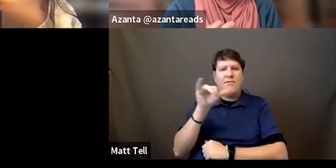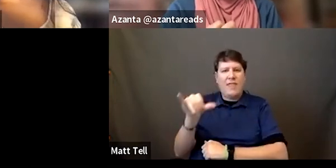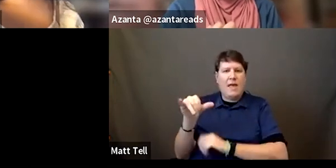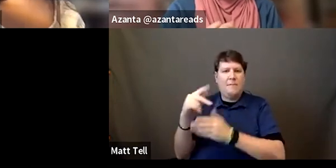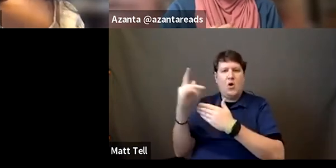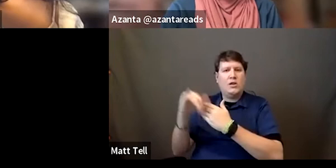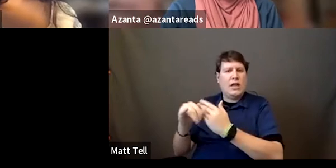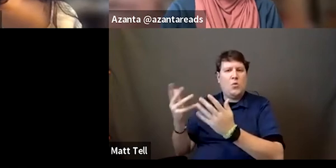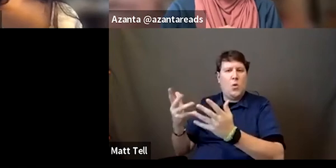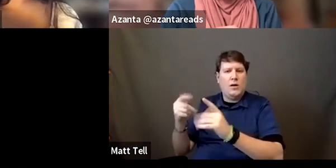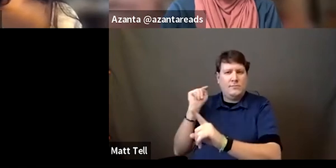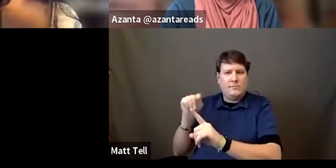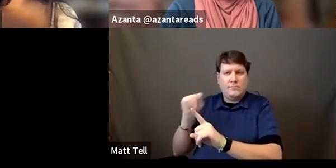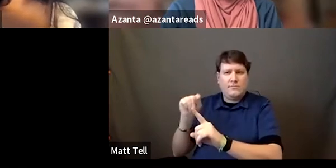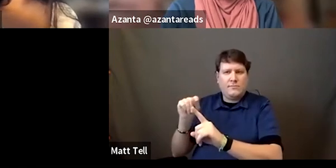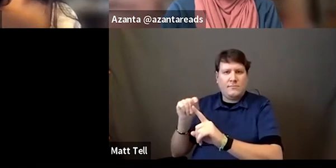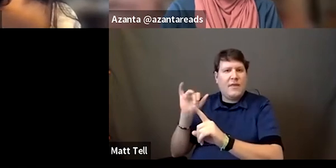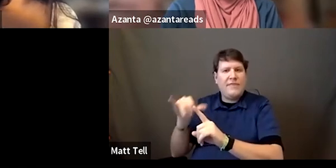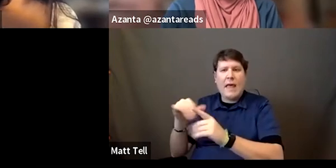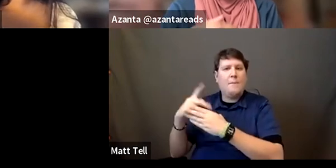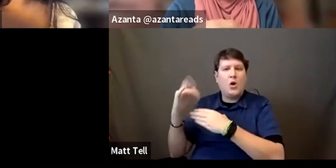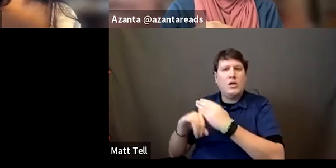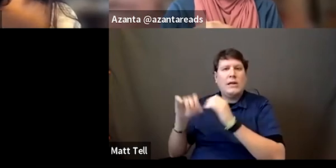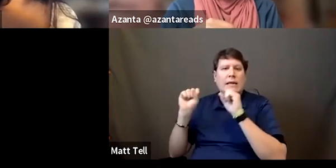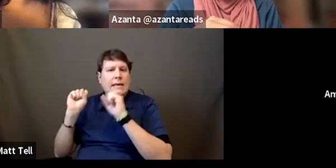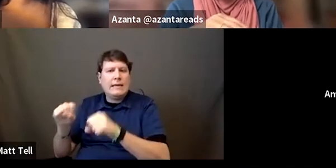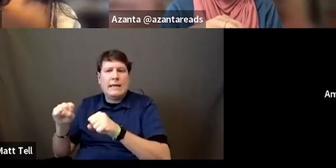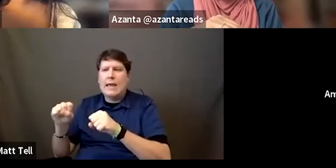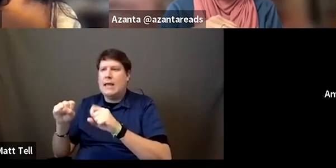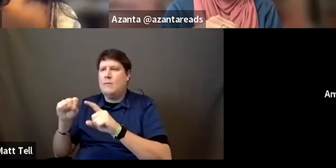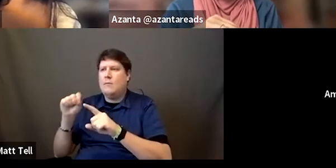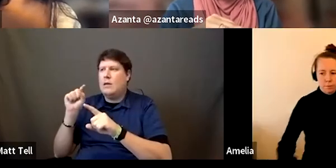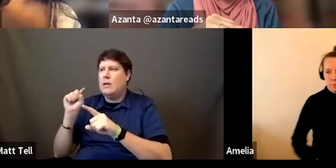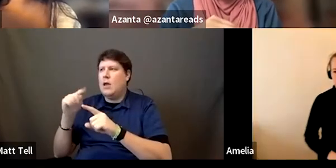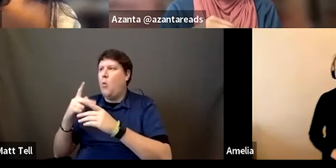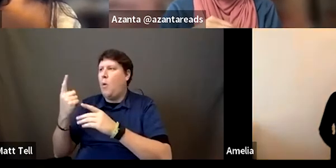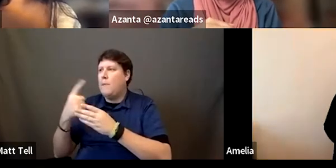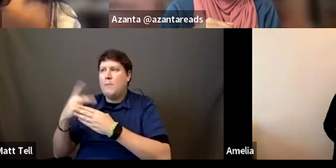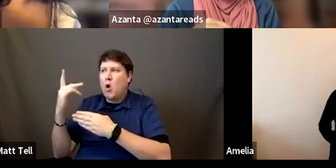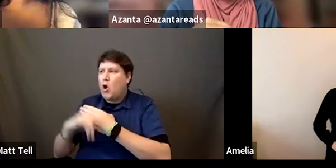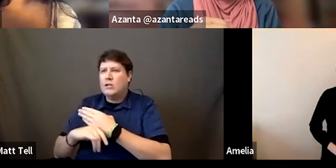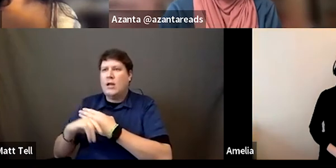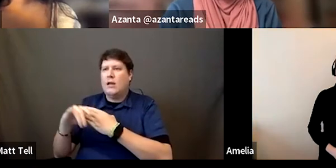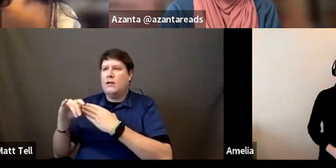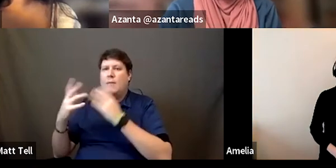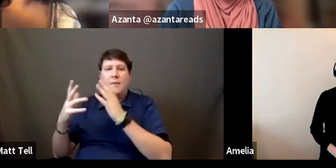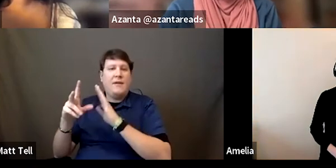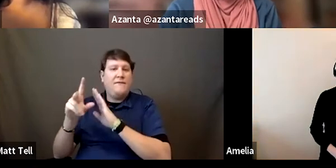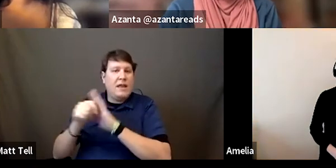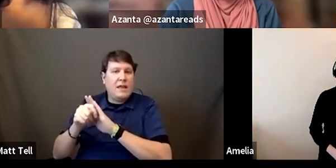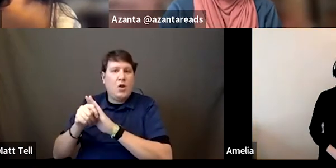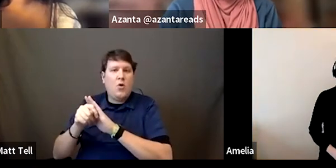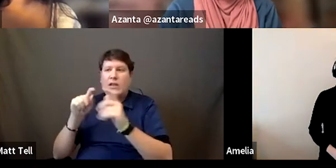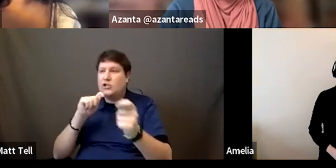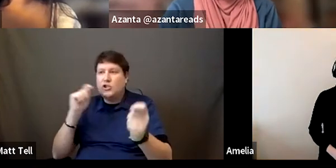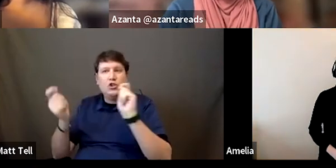when you tell me about that project, and that project could also be perhaps the project, maybe it's the video that actually